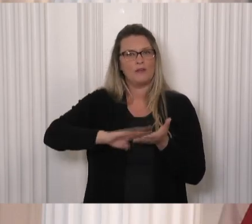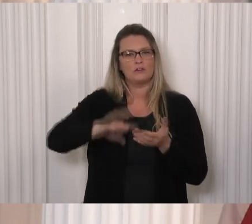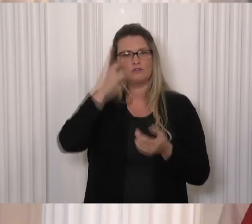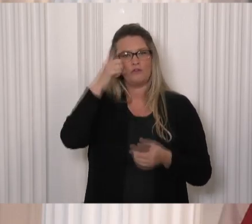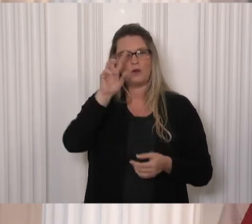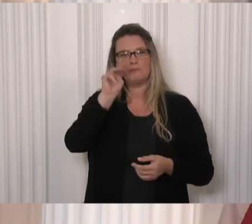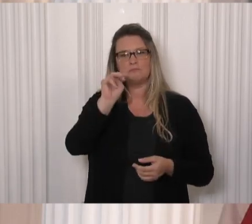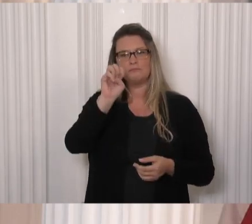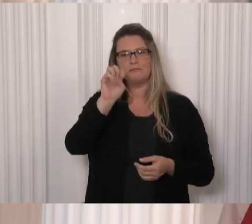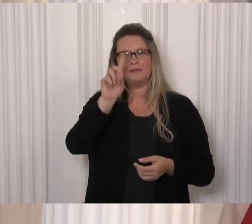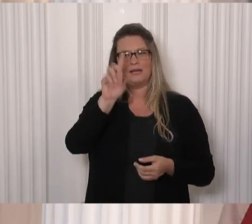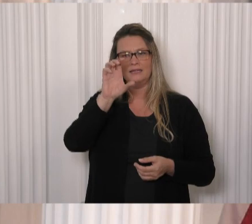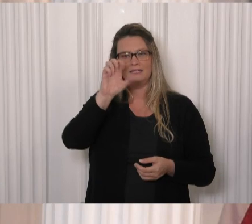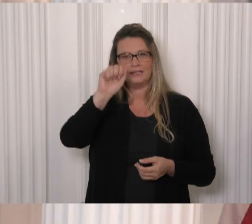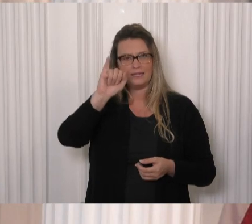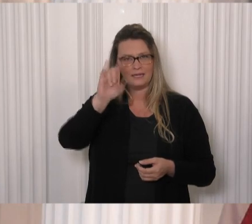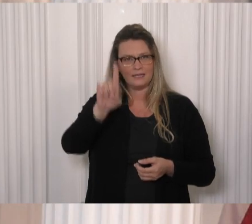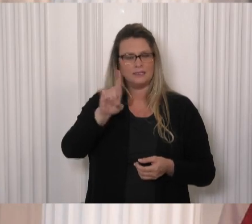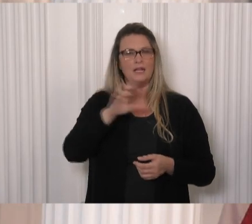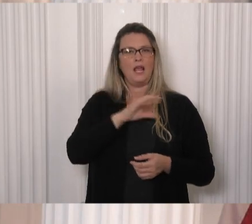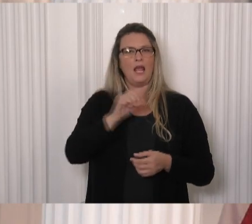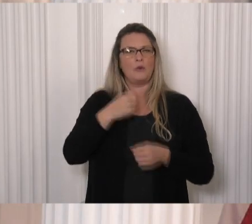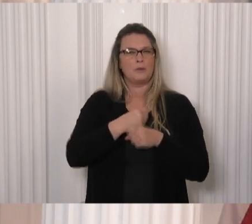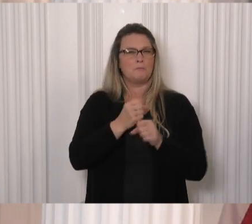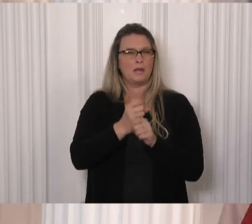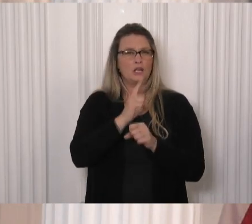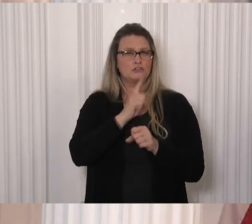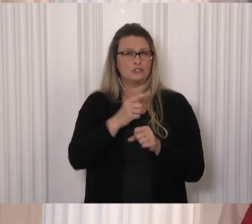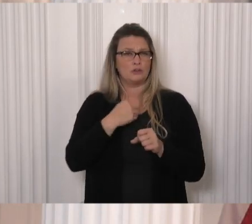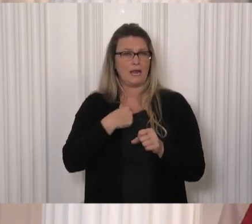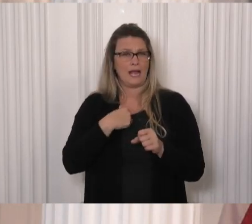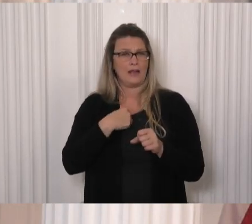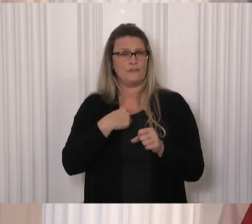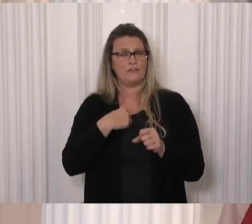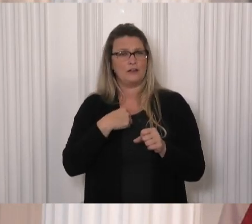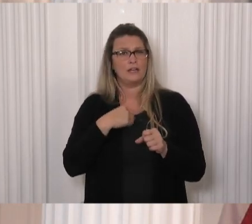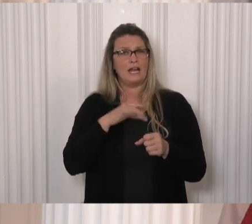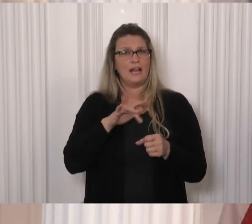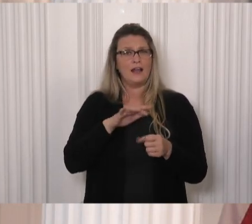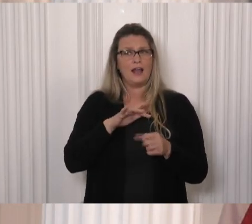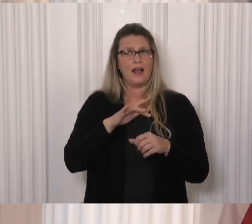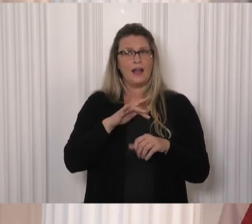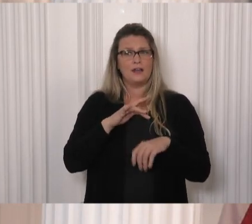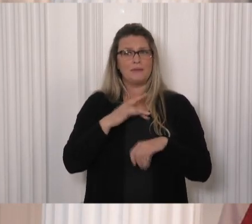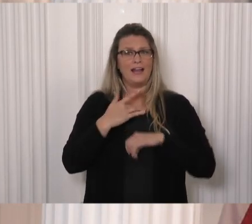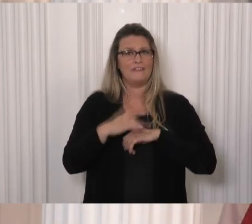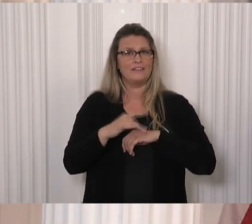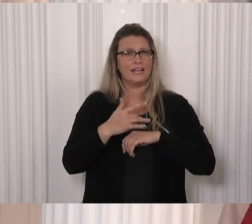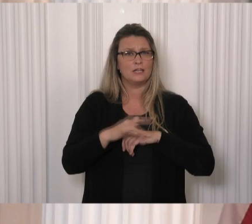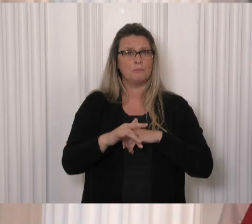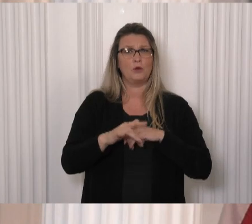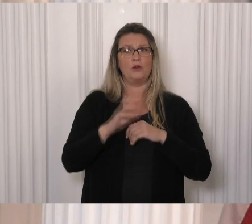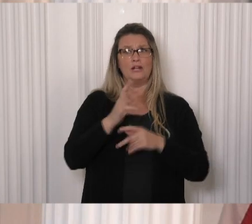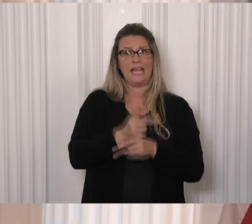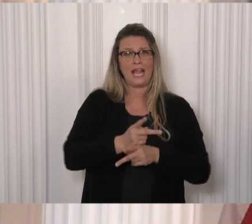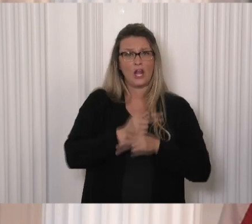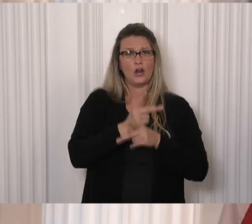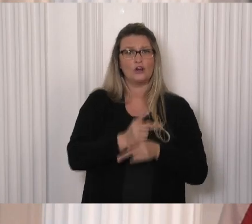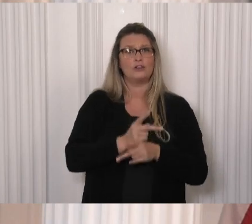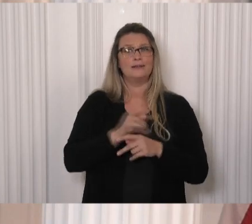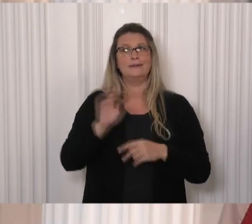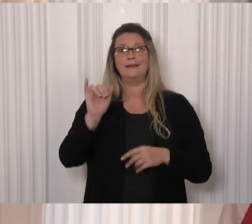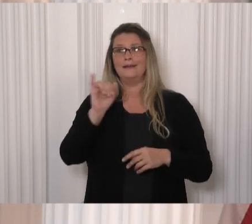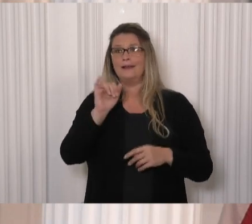Medicaid, so that we make sure we have available for care. So those things cover the uninsured, it covers